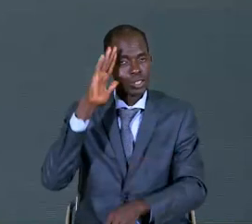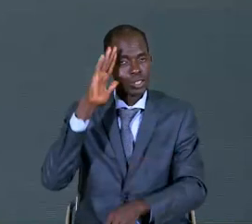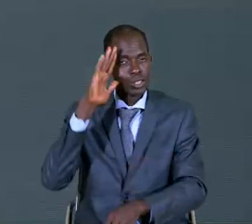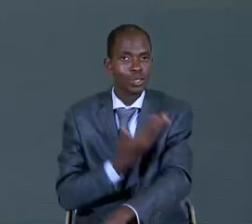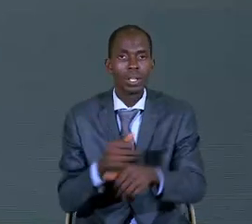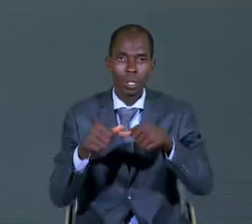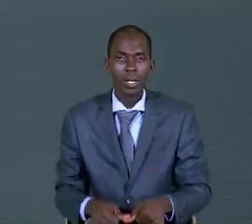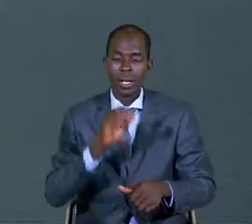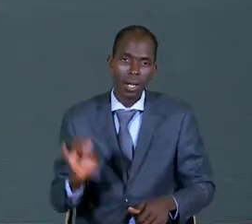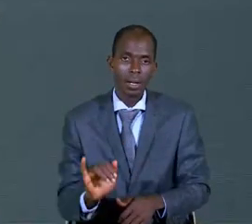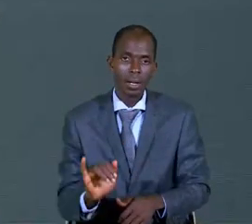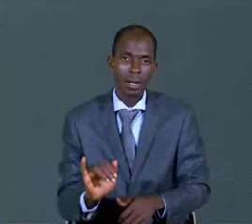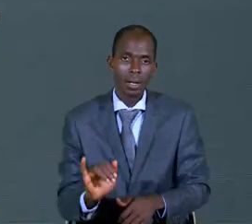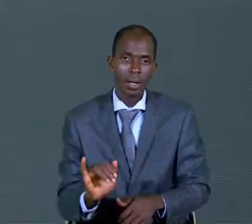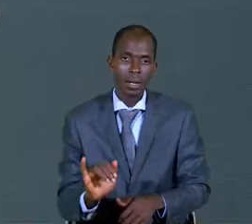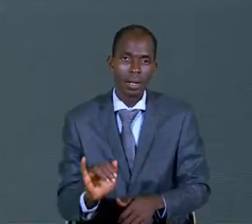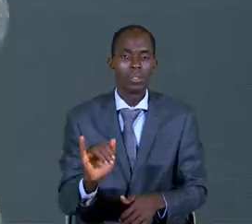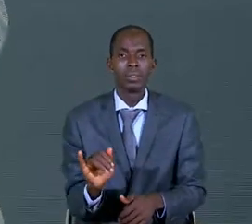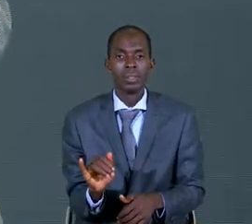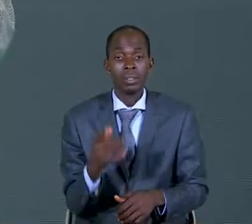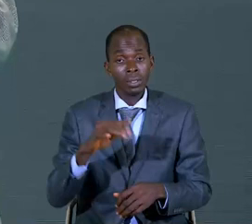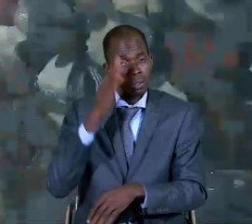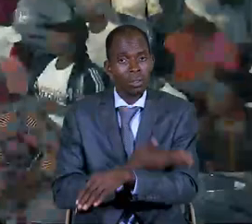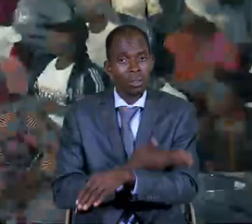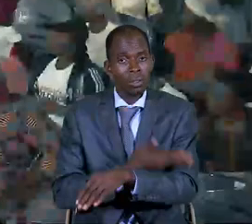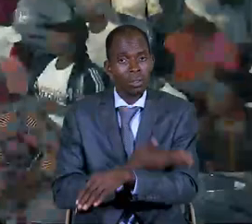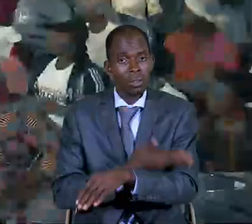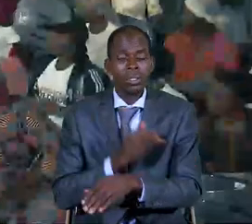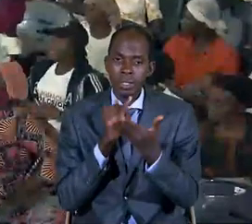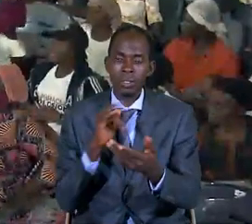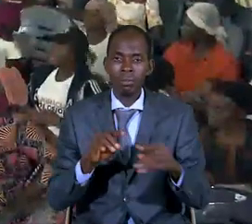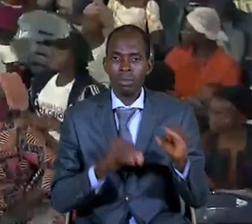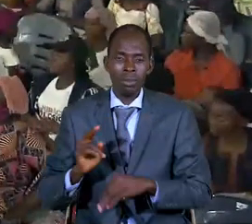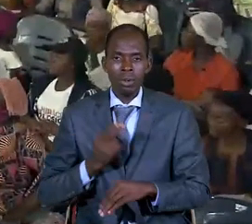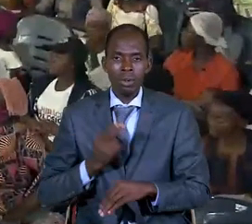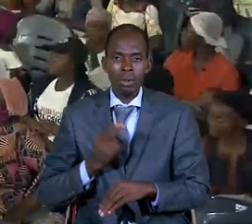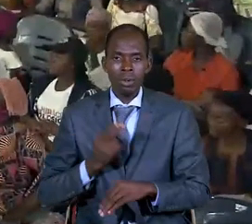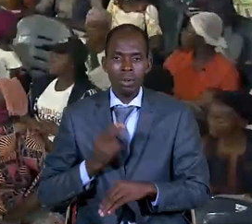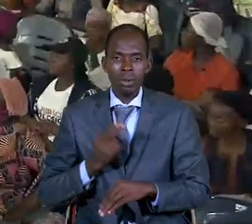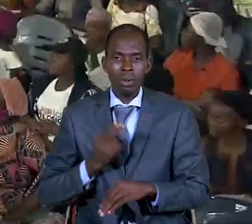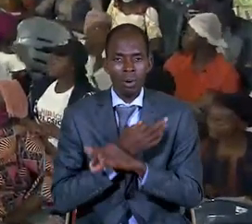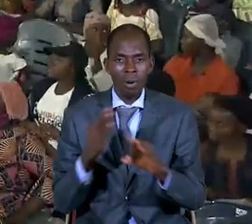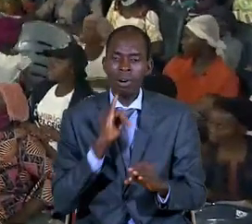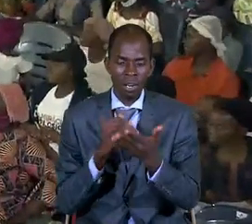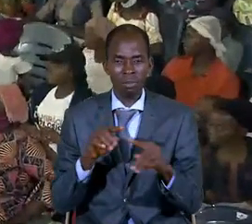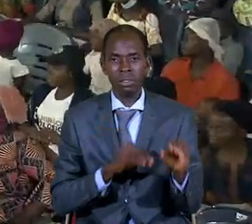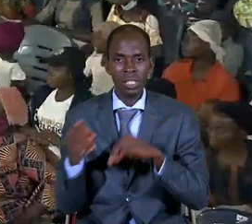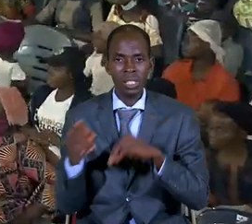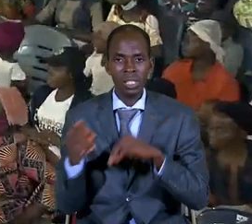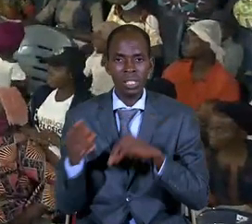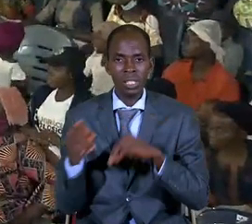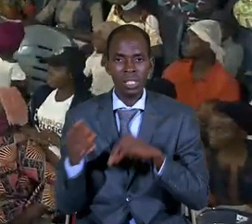abideth ever. The son is here to set us free, and the son is here to set you free.